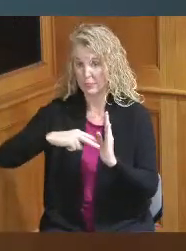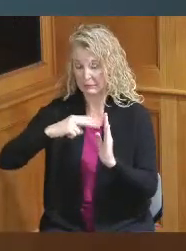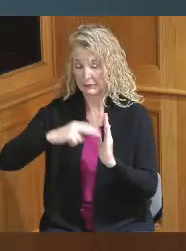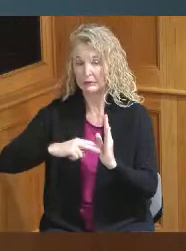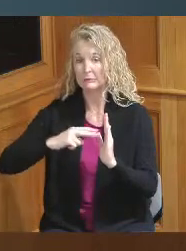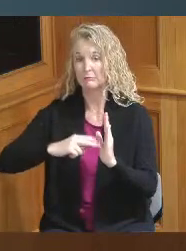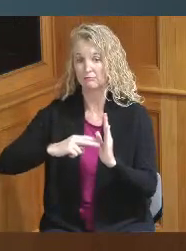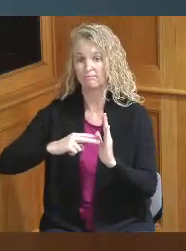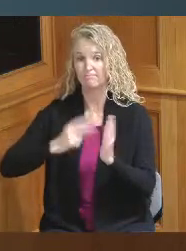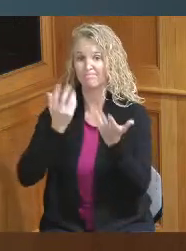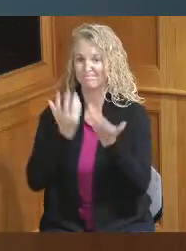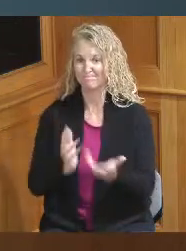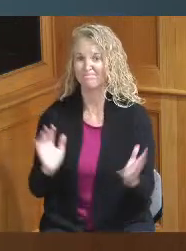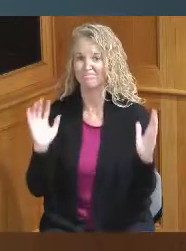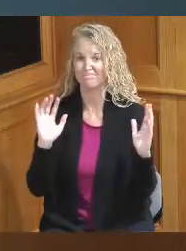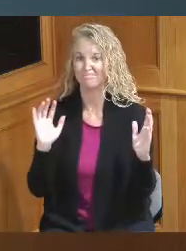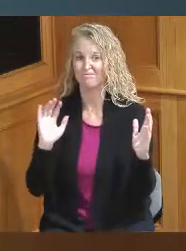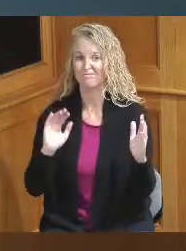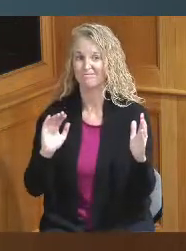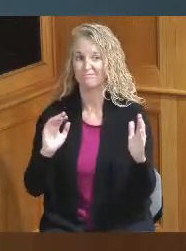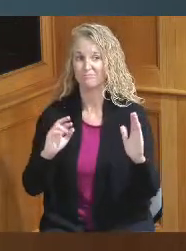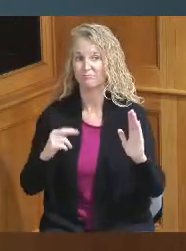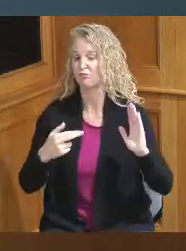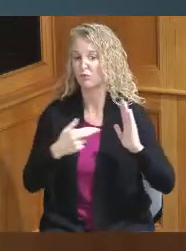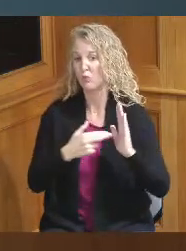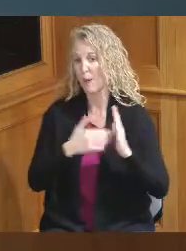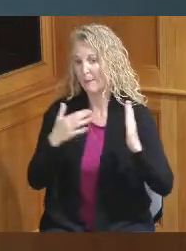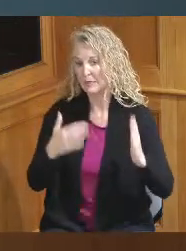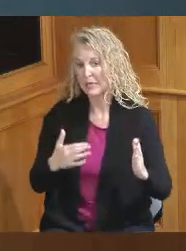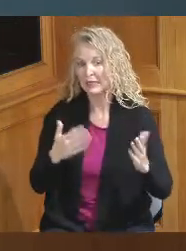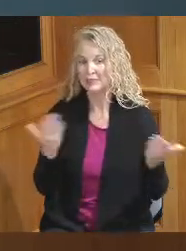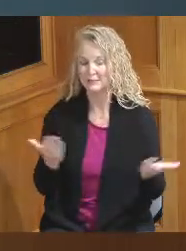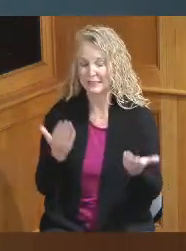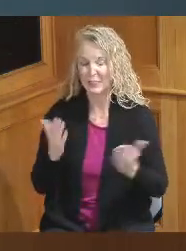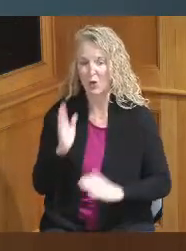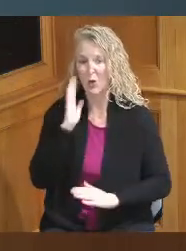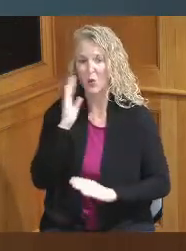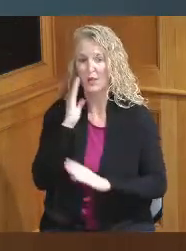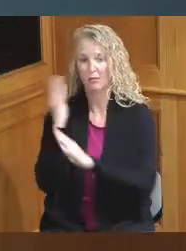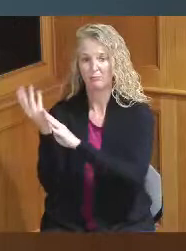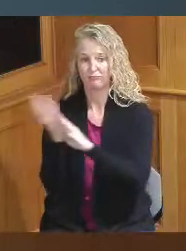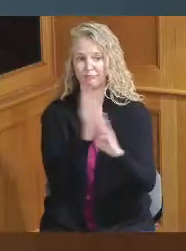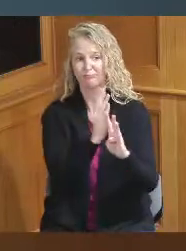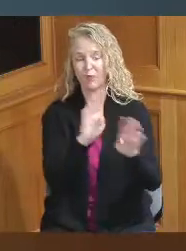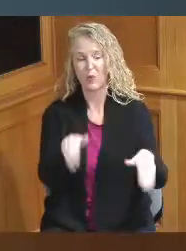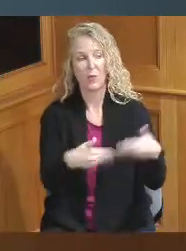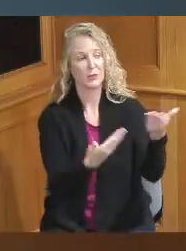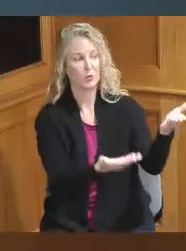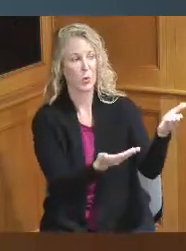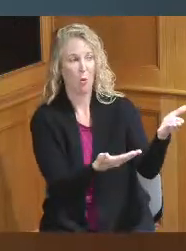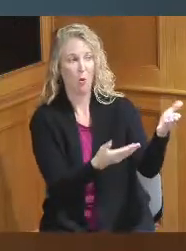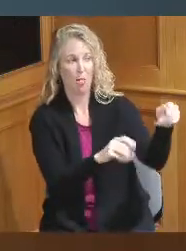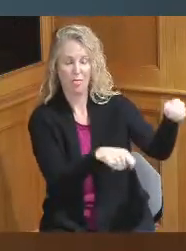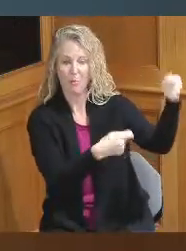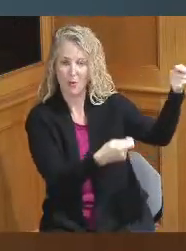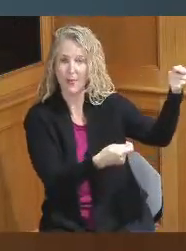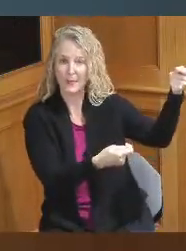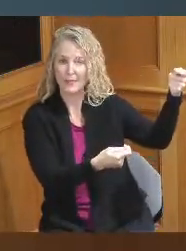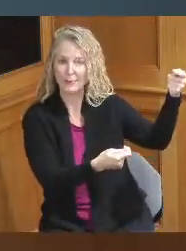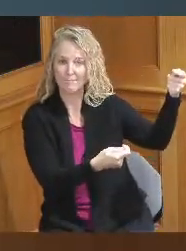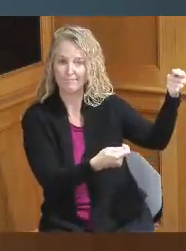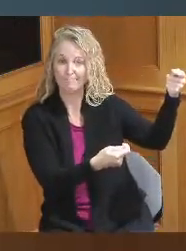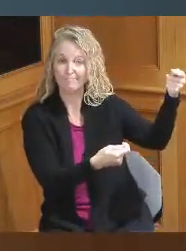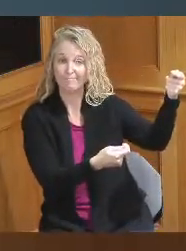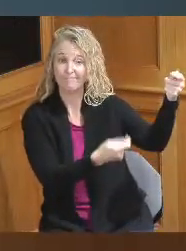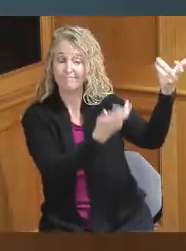proclamation, and then the representatives from those organizations will come down and present you the proclamation.